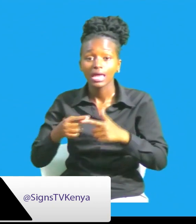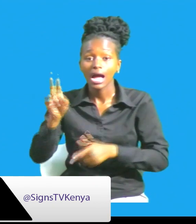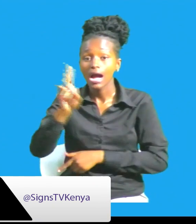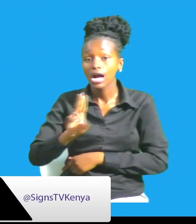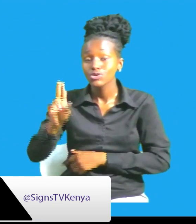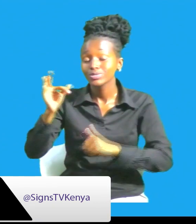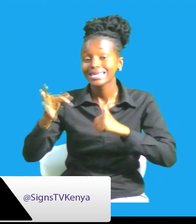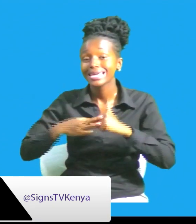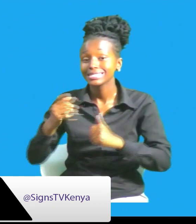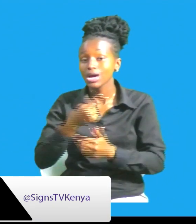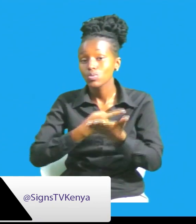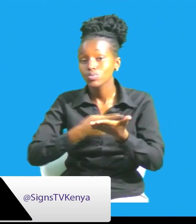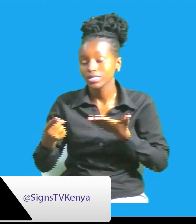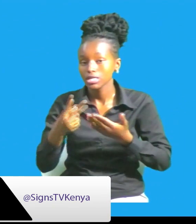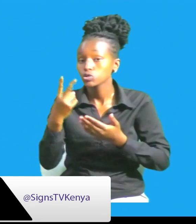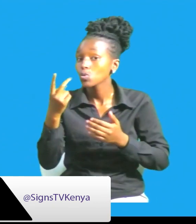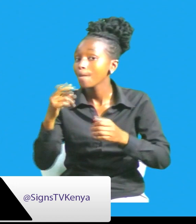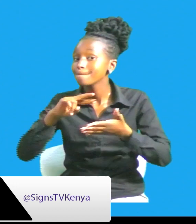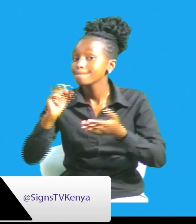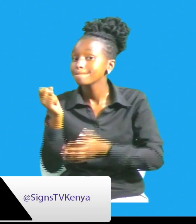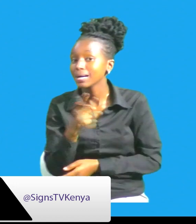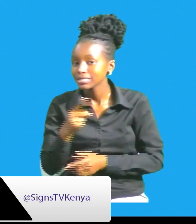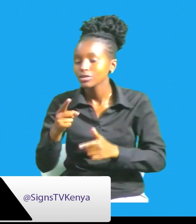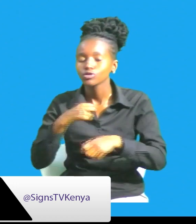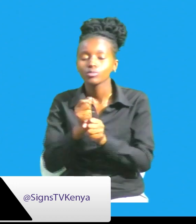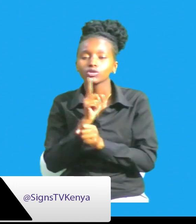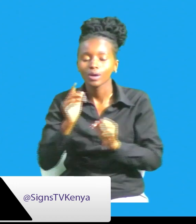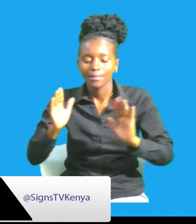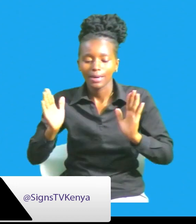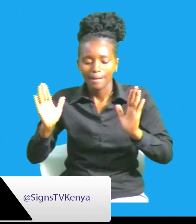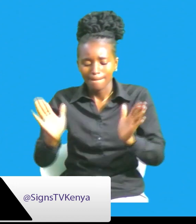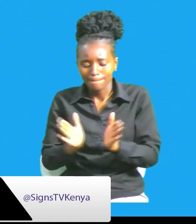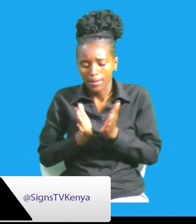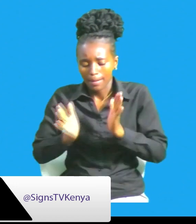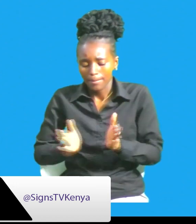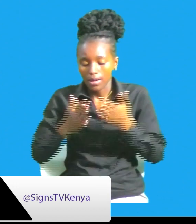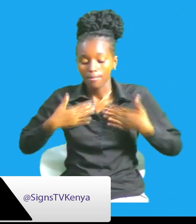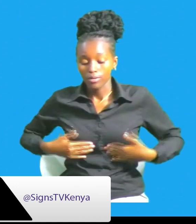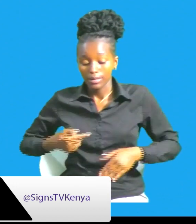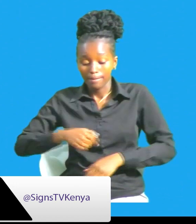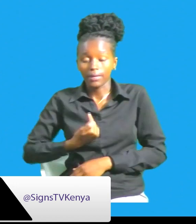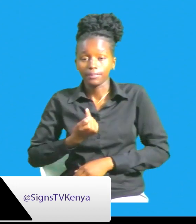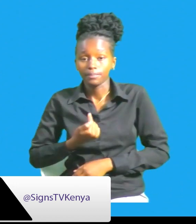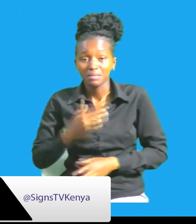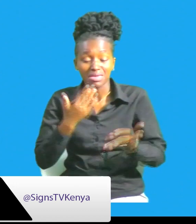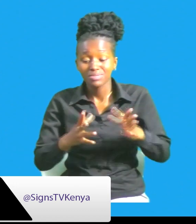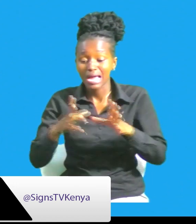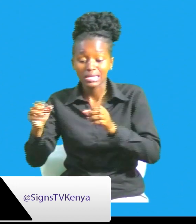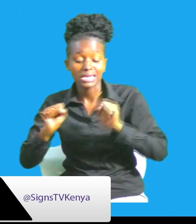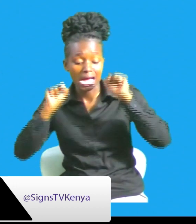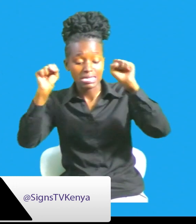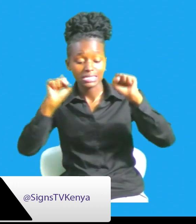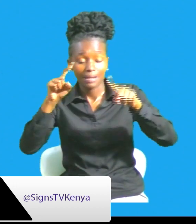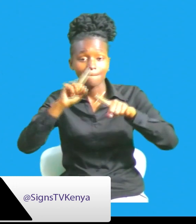8 weeks, that is 2 months, for her to tone her body. Na si ati kwenda gym or anything, maybe alikuwa ameenda gym, but she